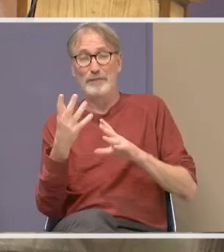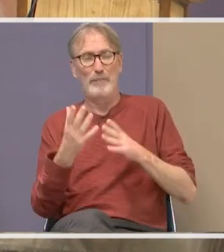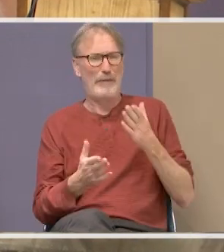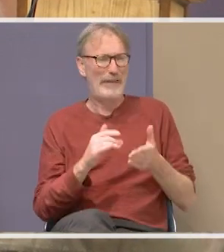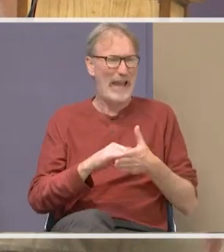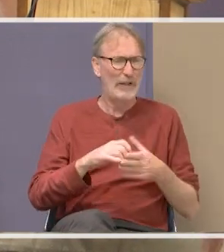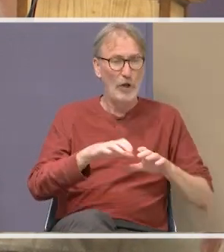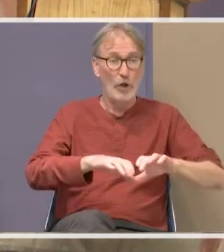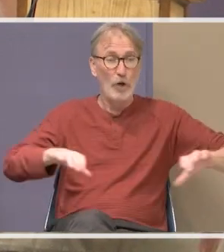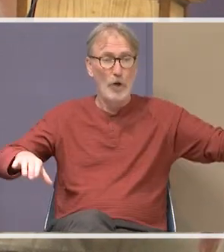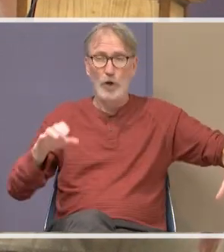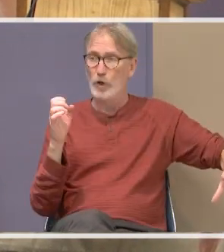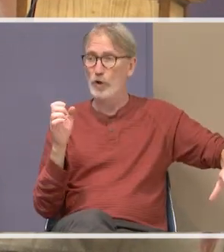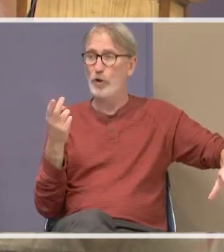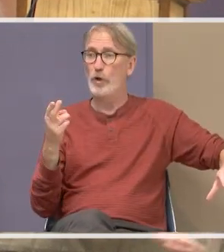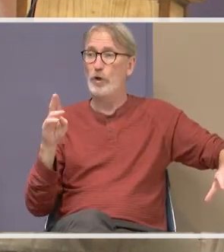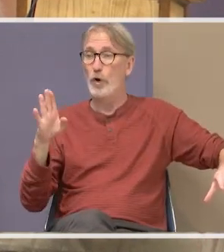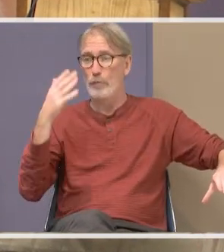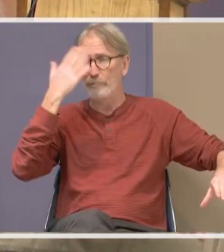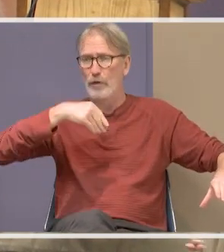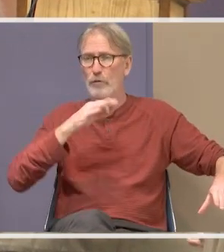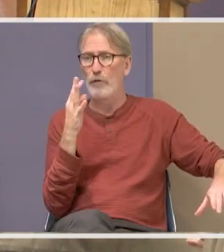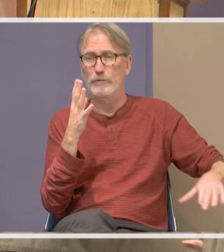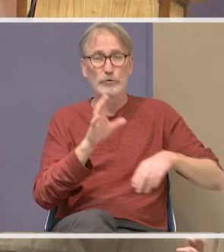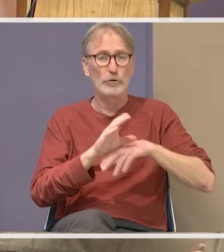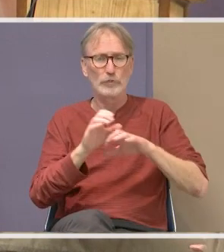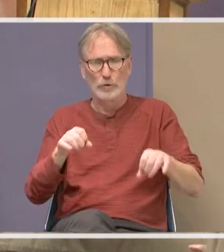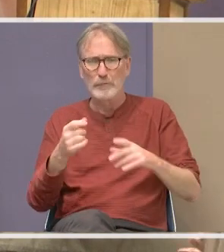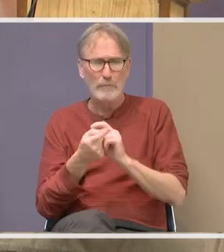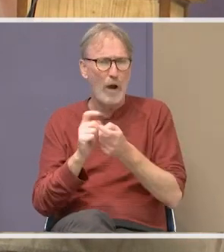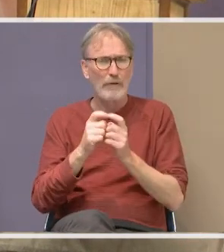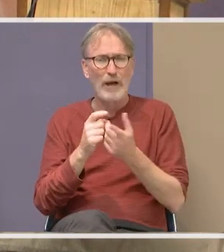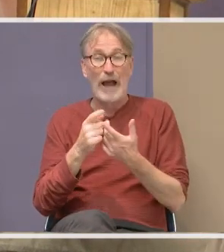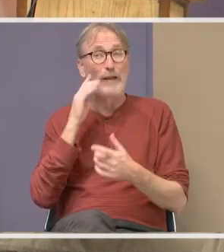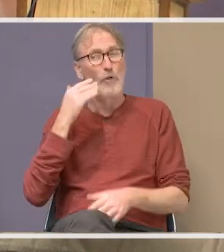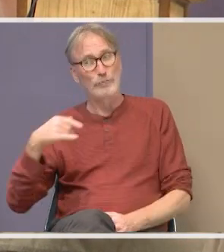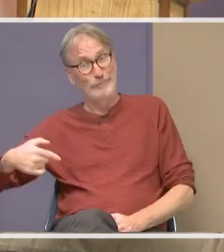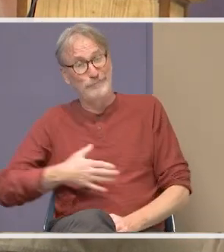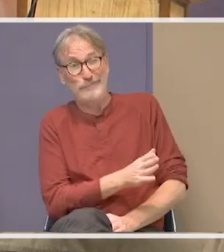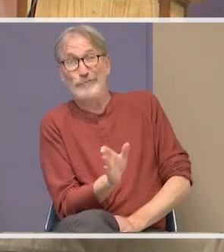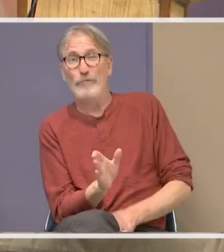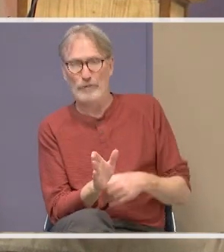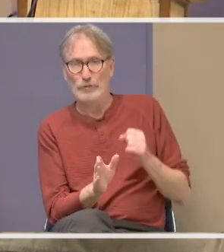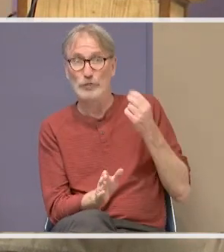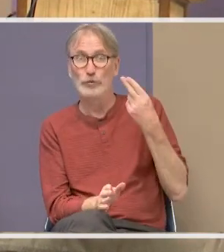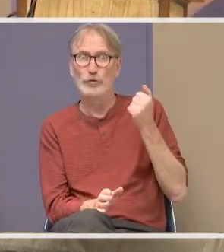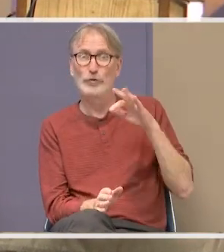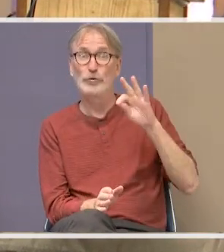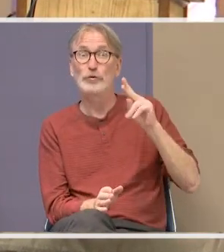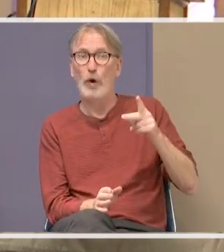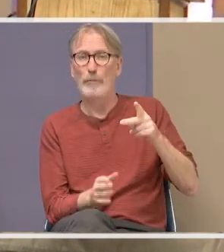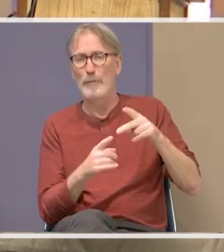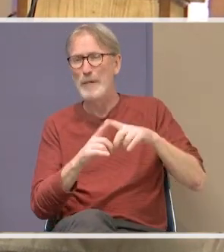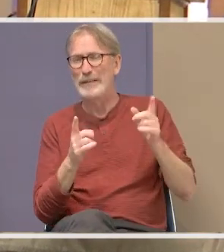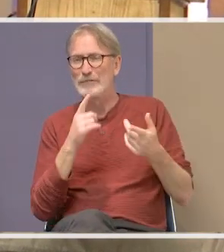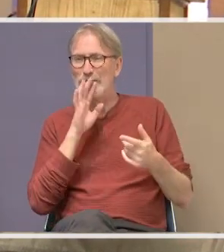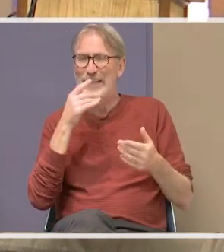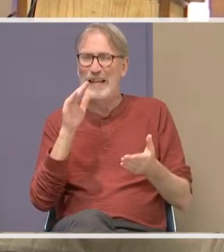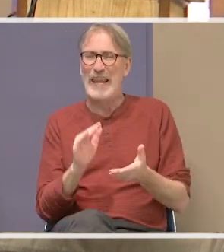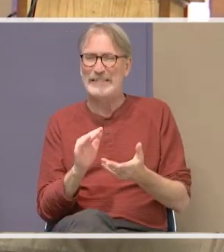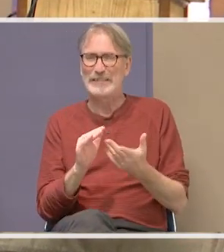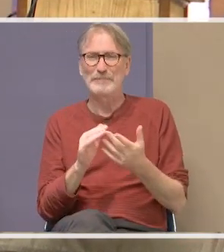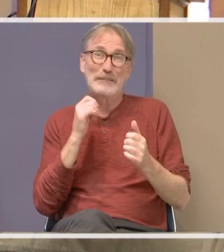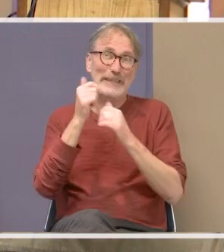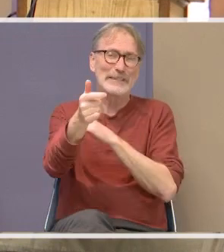curb in front of the church itself could be modified. I know it's a sharp turn, but it's still the less distance the